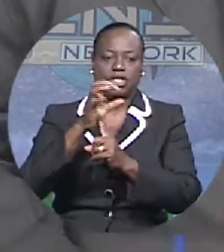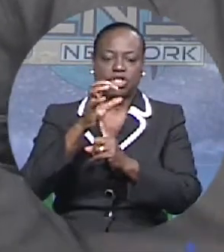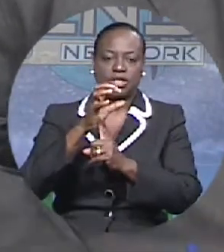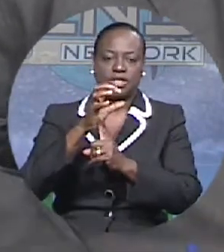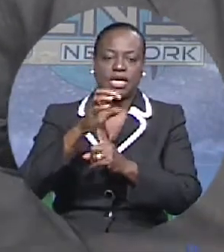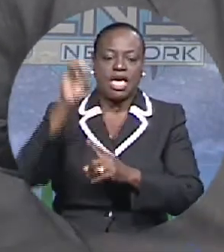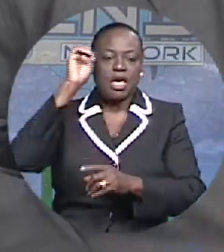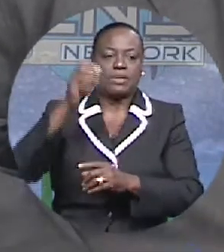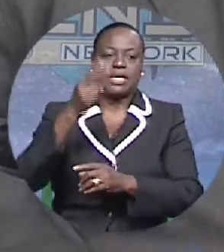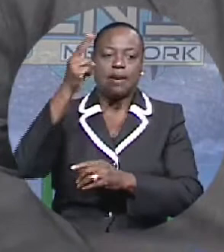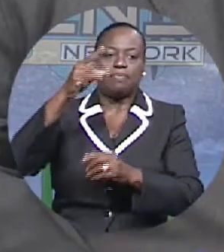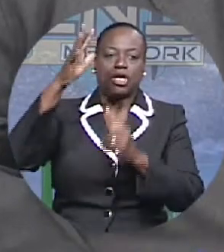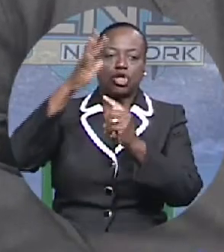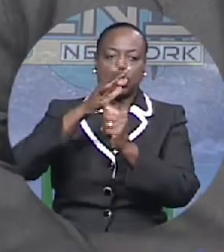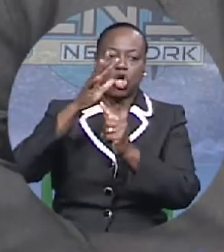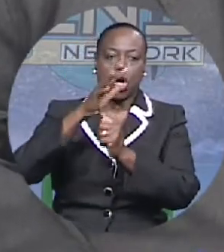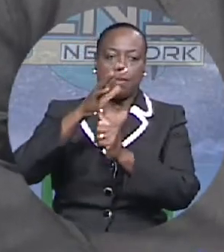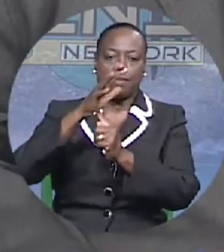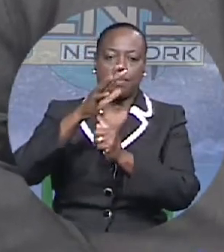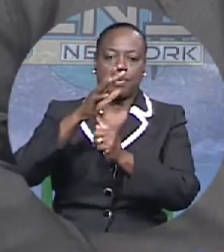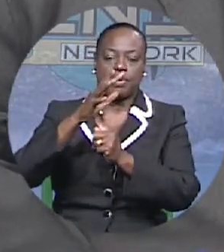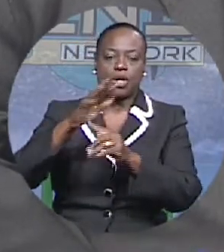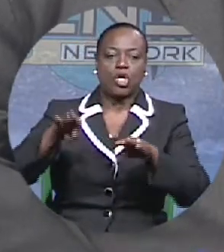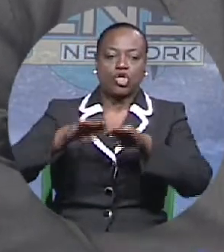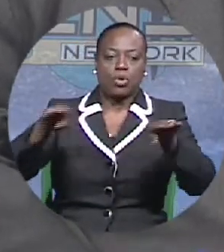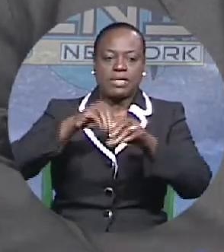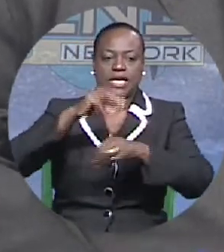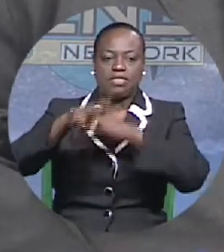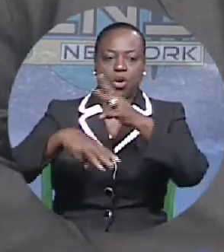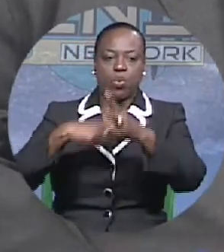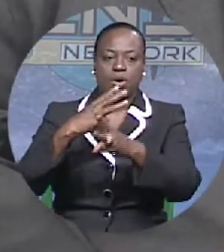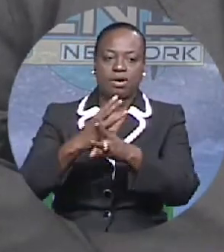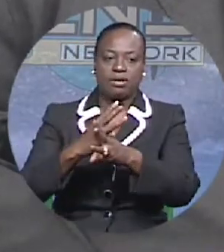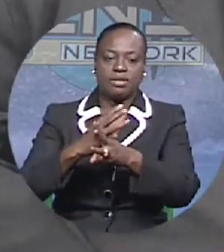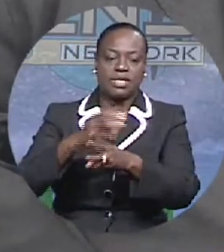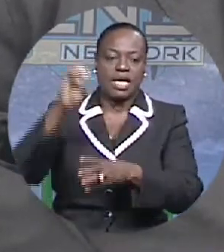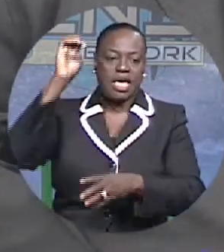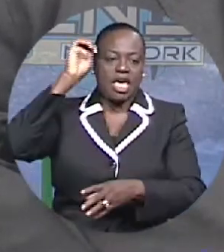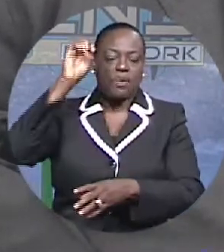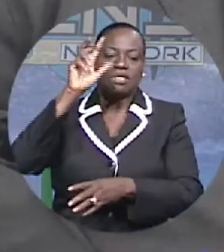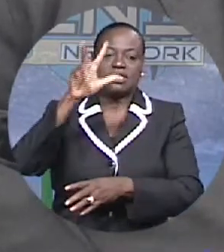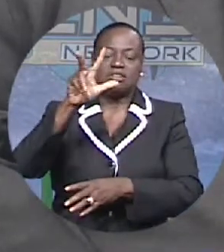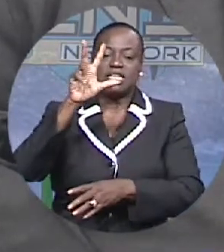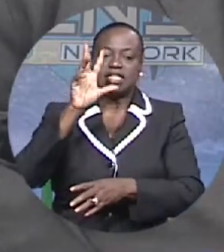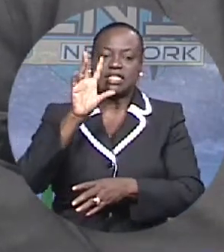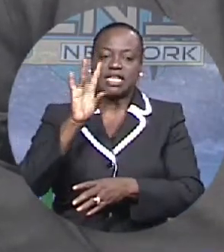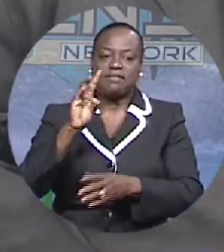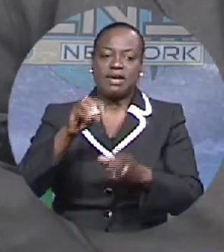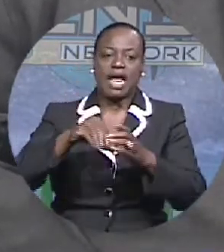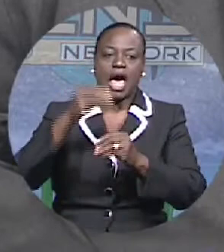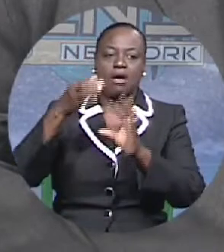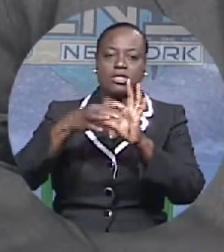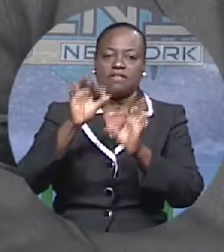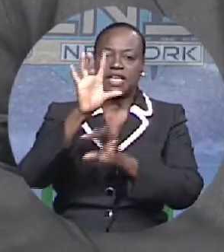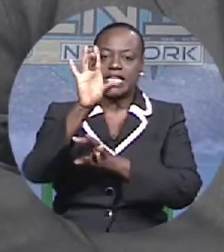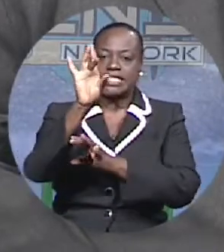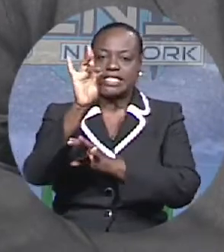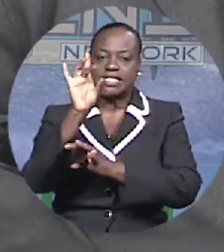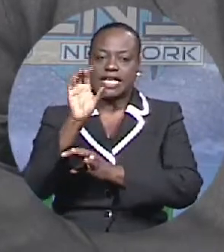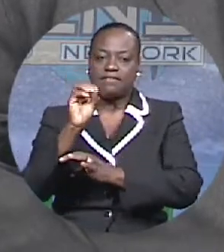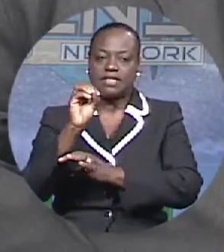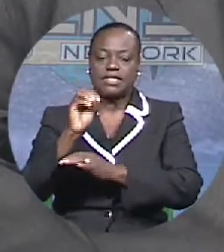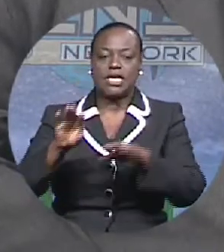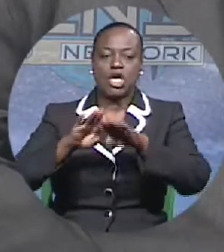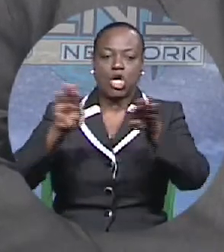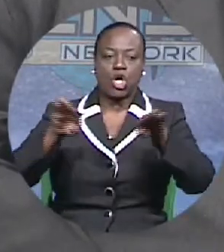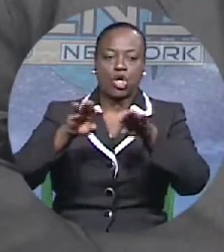against the top swimmers in the world. He was 37 out of 70 performers. Joanna Evans will swim in the 800 heats